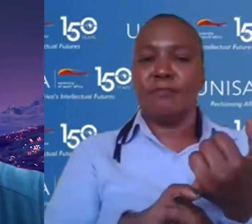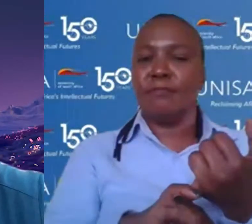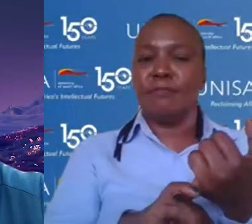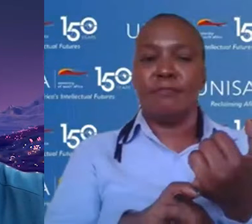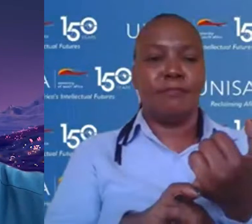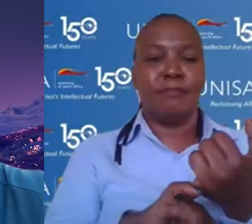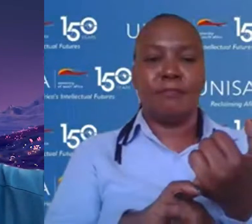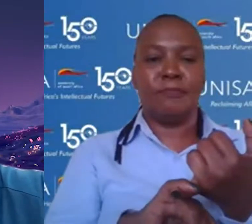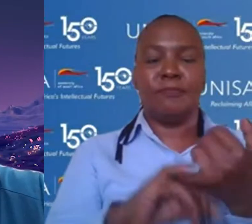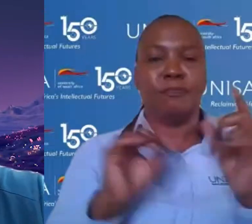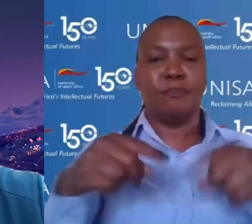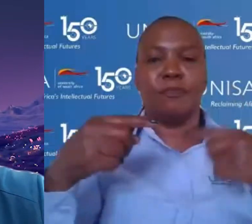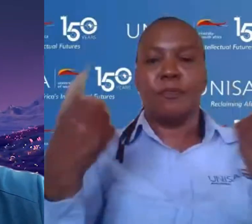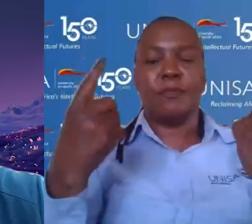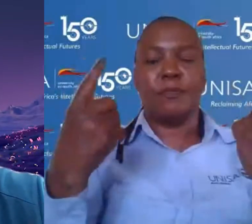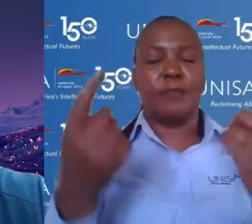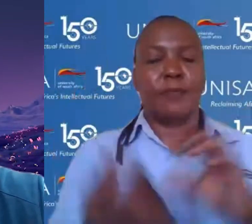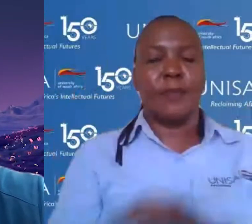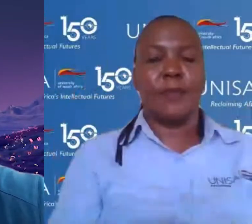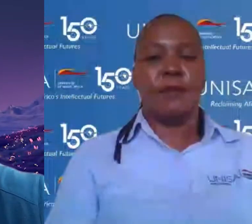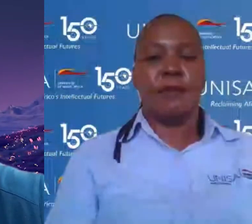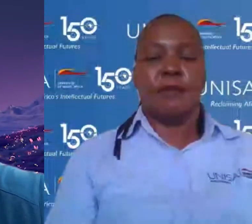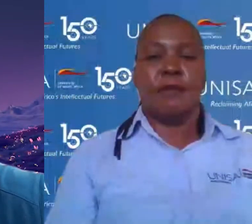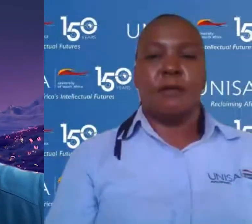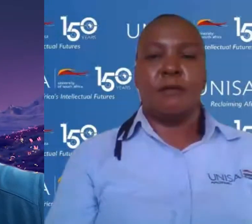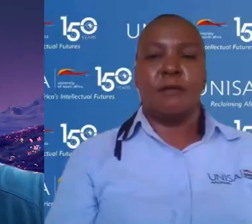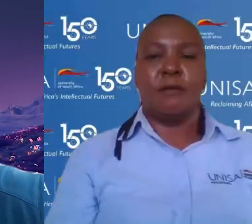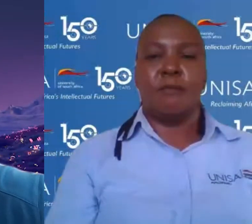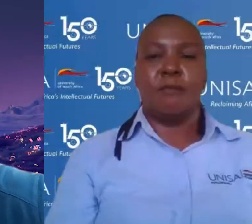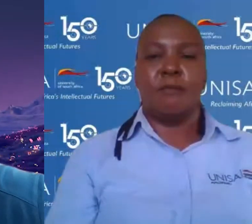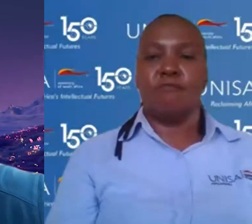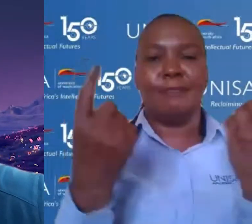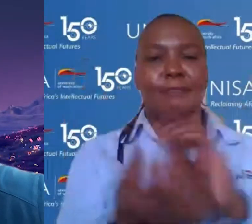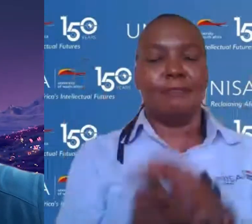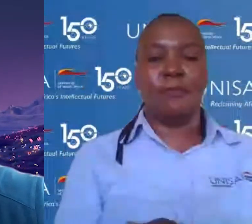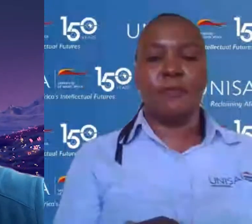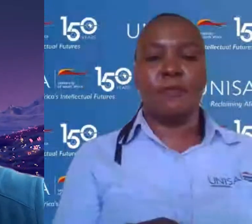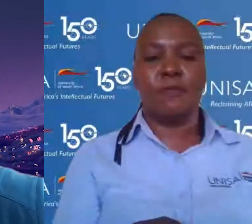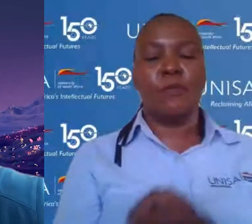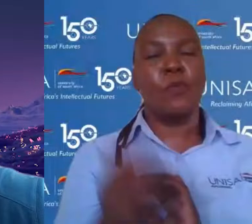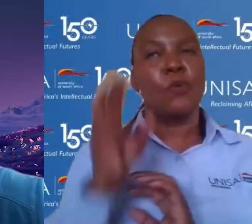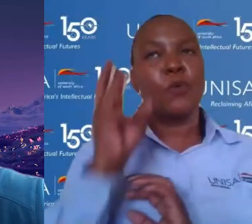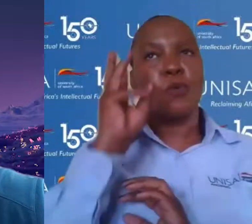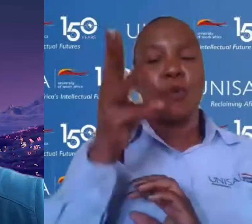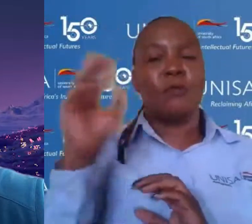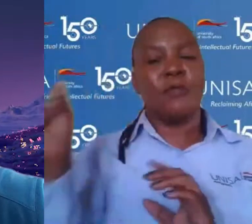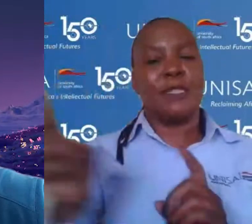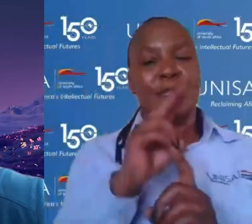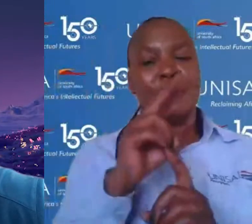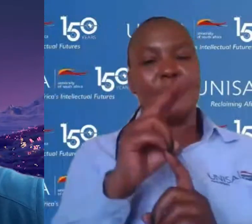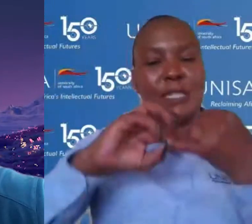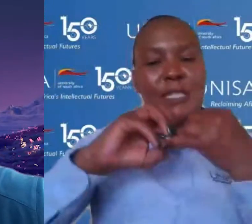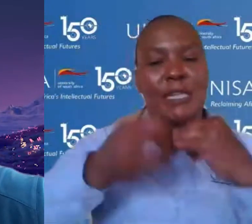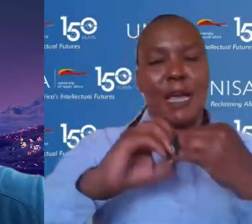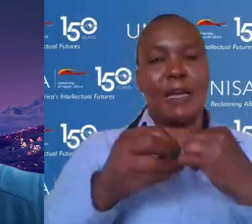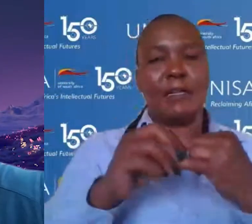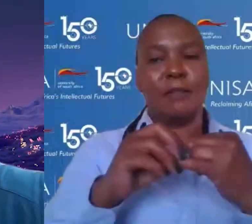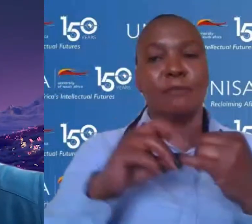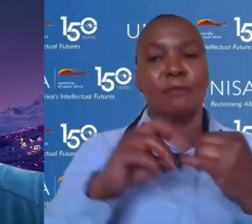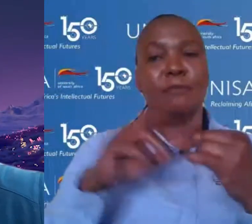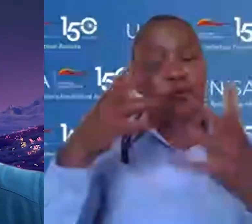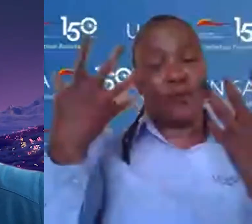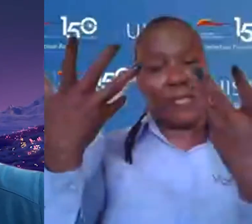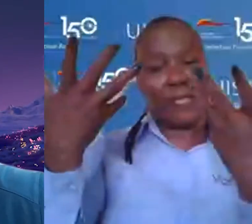No, you will not be able to do so. You will have seen, if you tried, you would not have been able